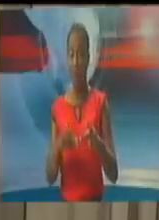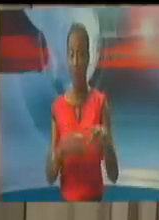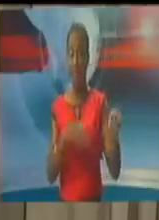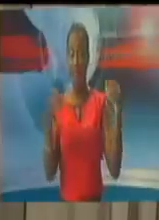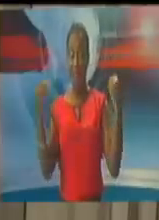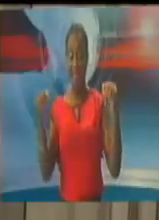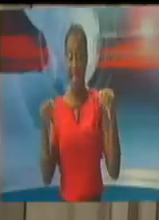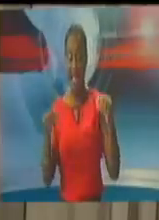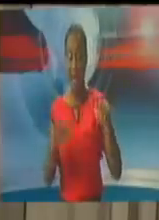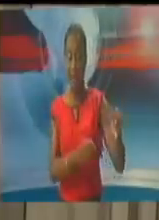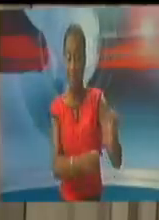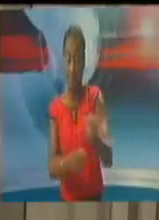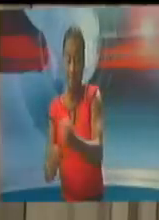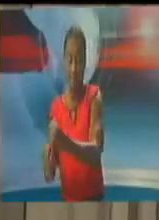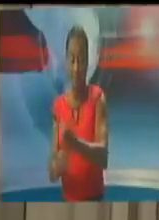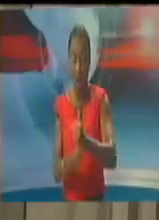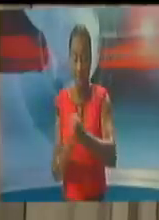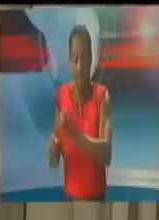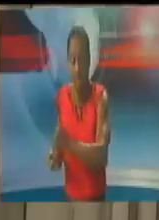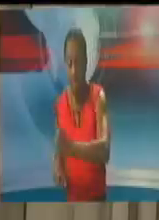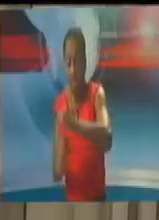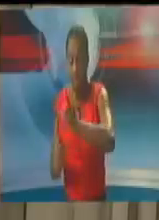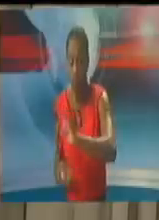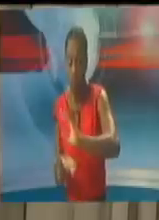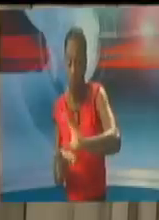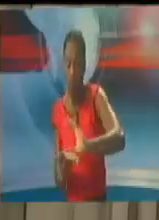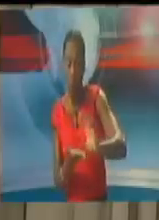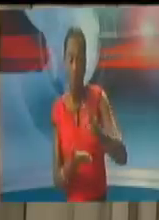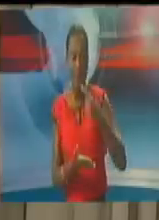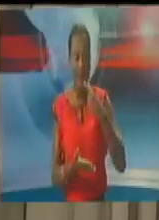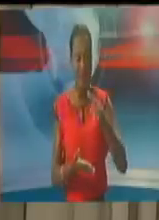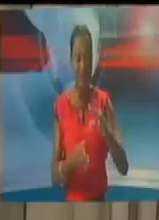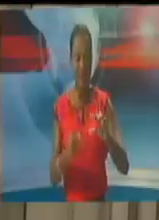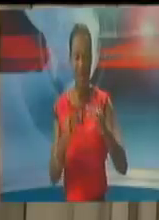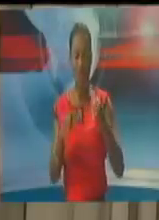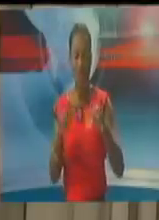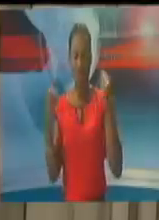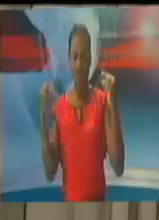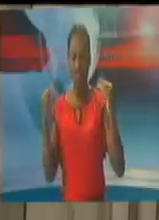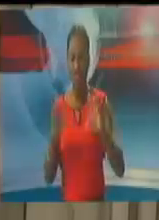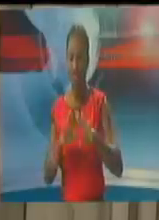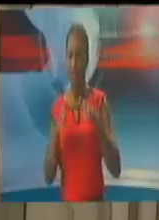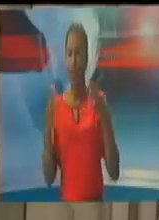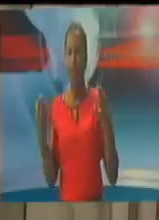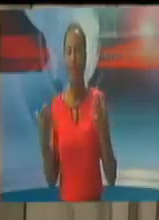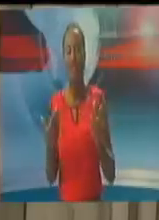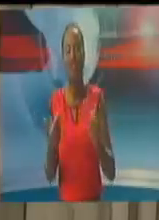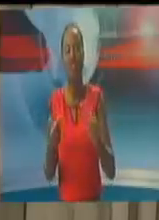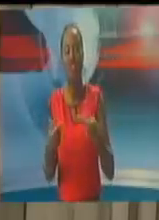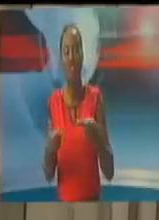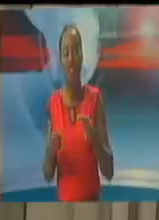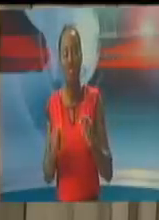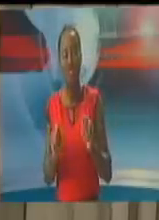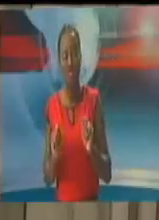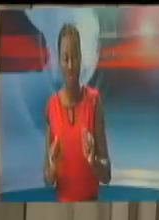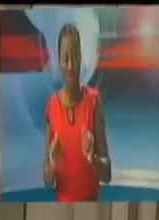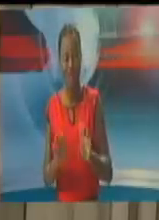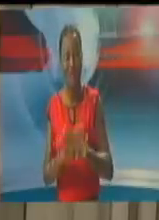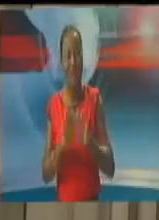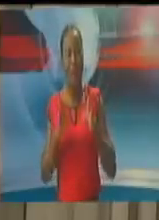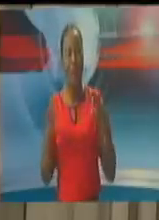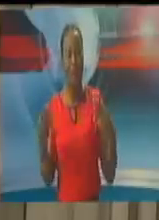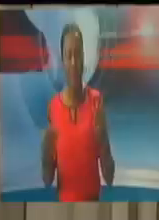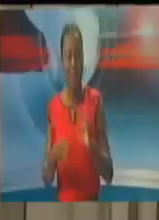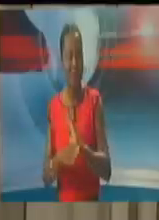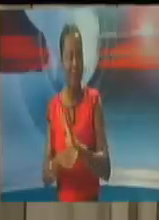some disinfectant and saying that they are a grocery store. These attempts to circumvent the regulations